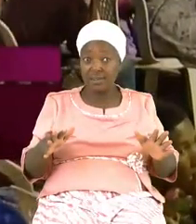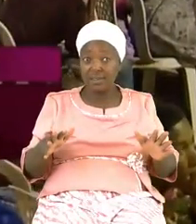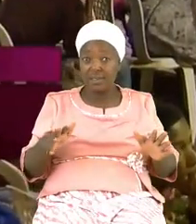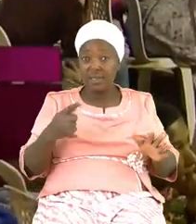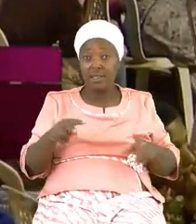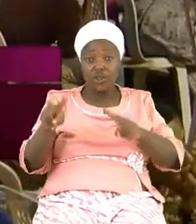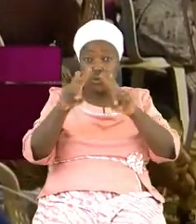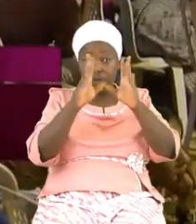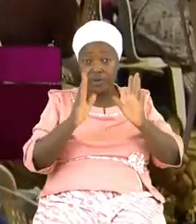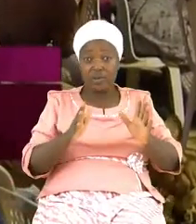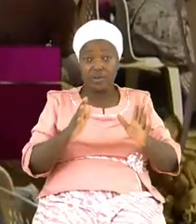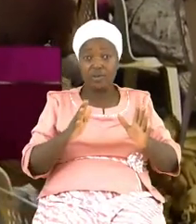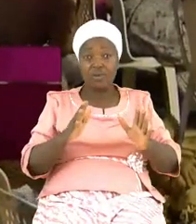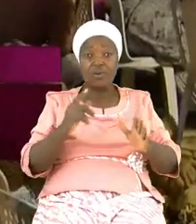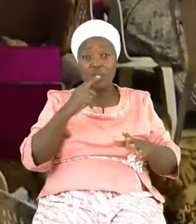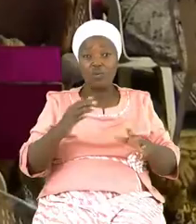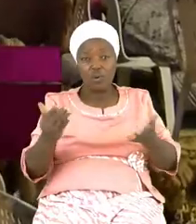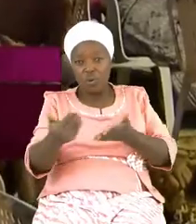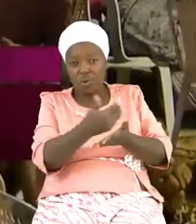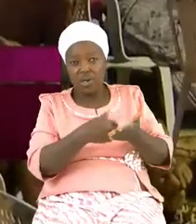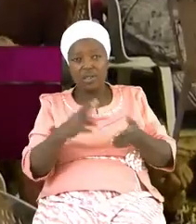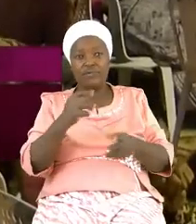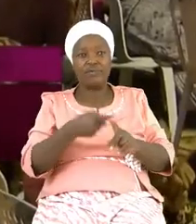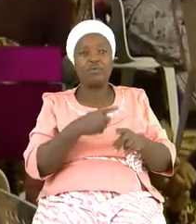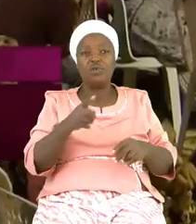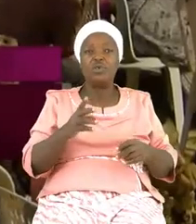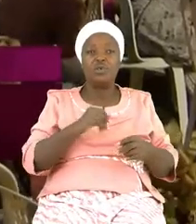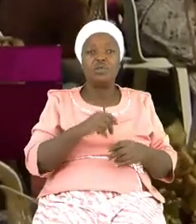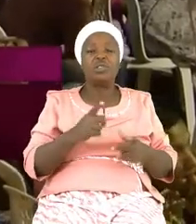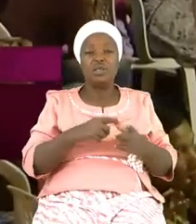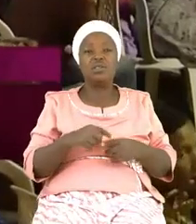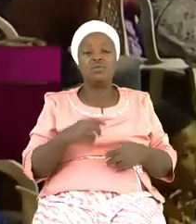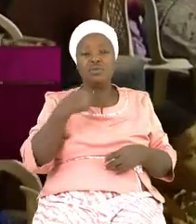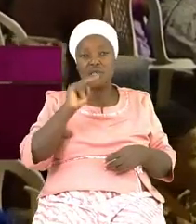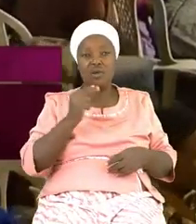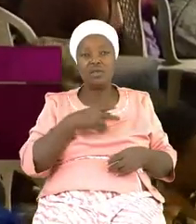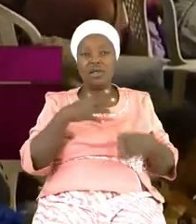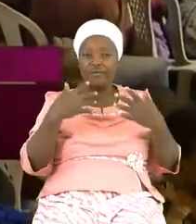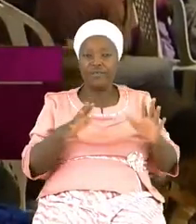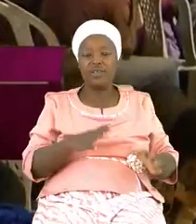will collect them from you, will wave their hands at me.